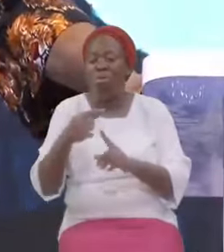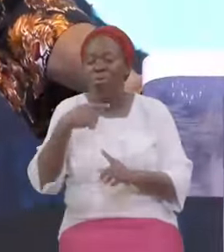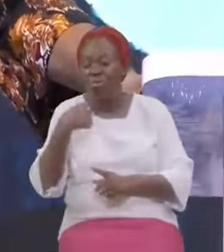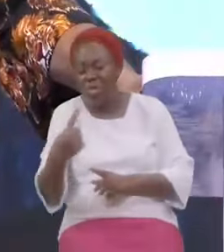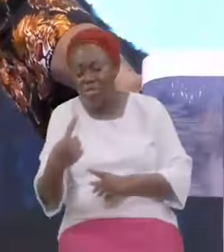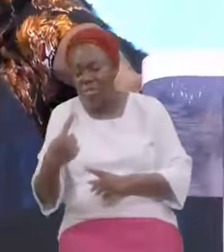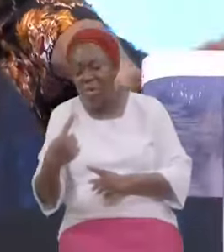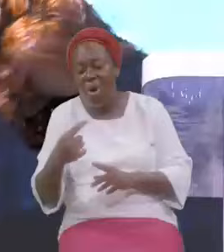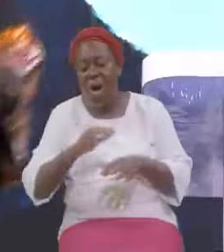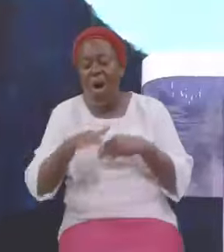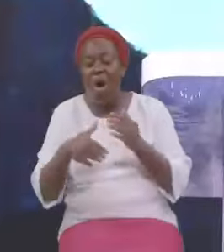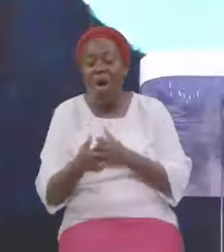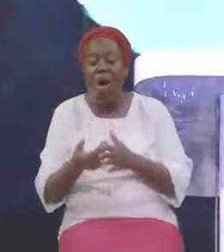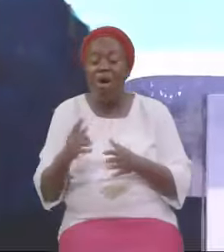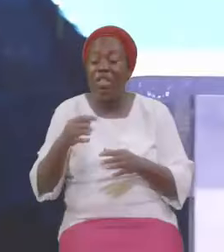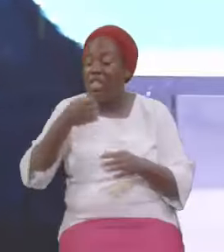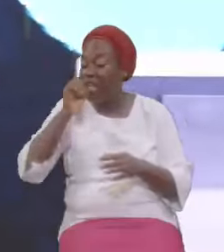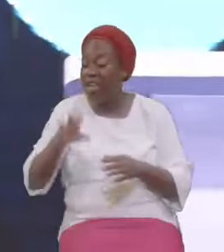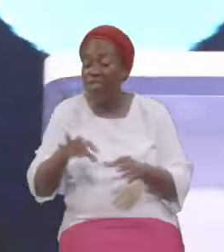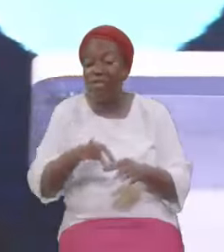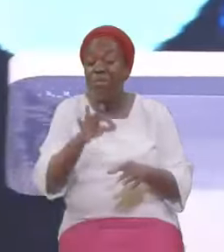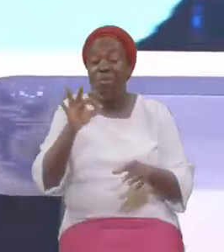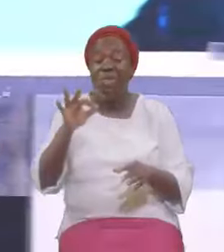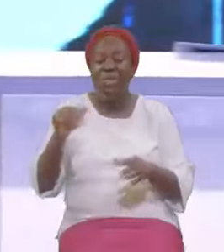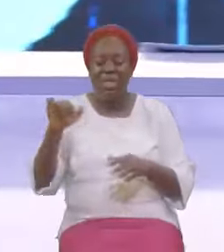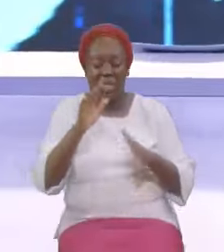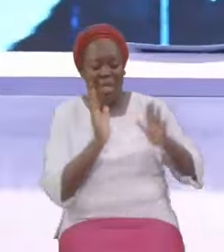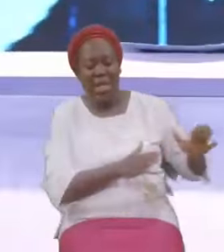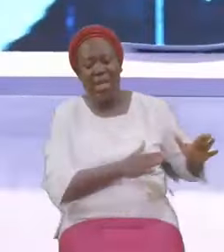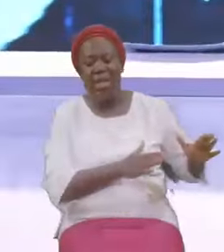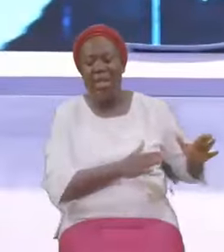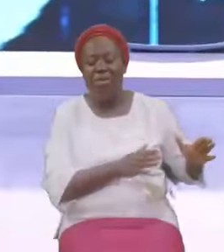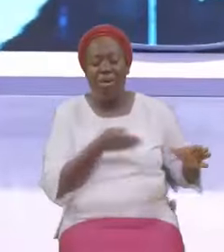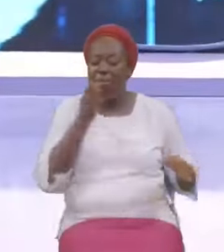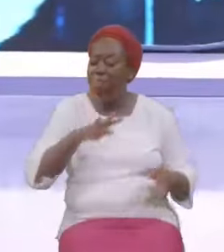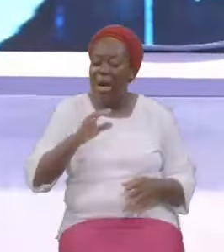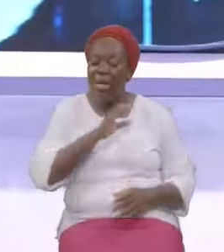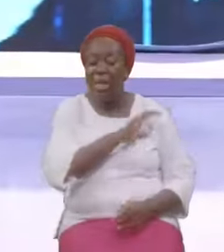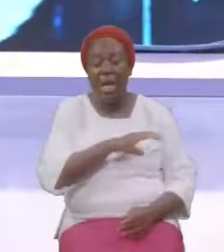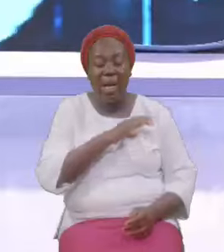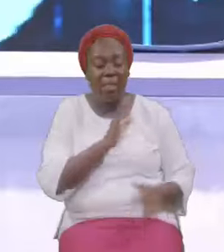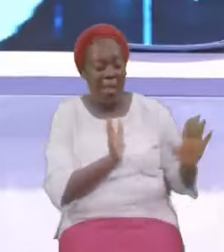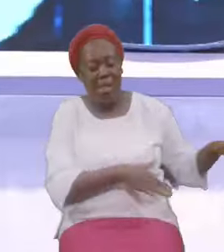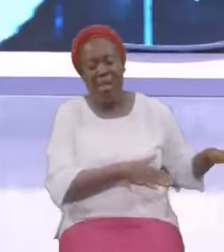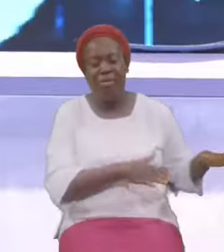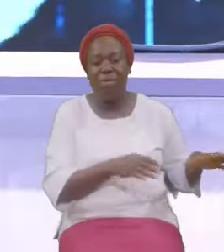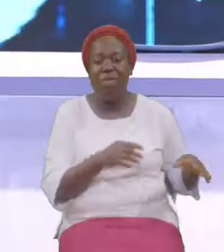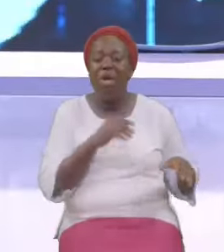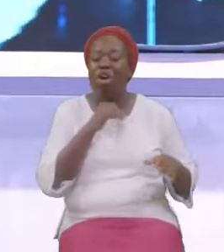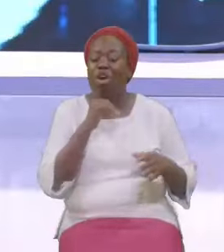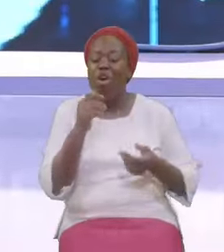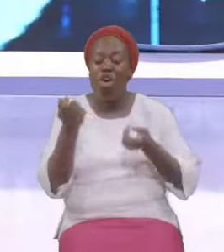evil spirits, the led bad character, led uncontrollable